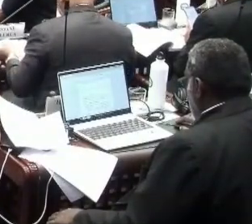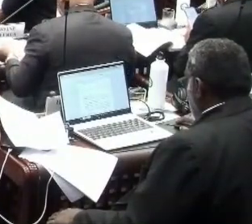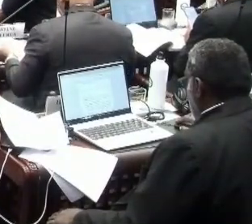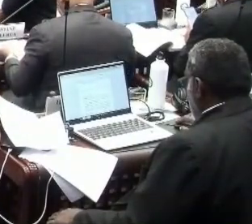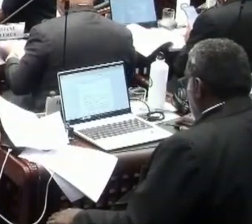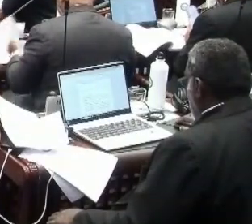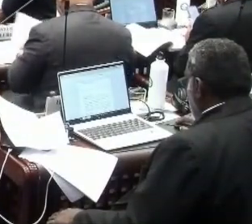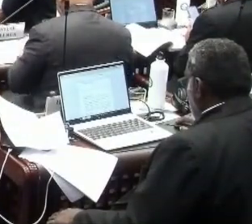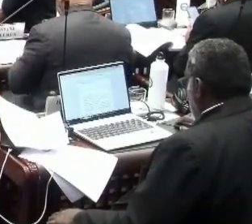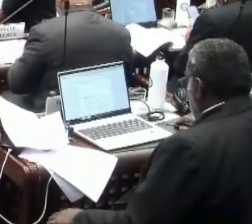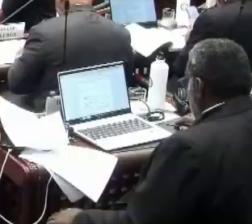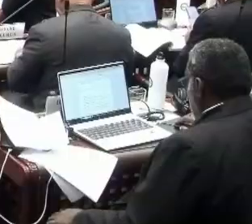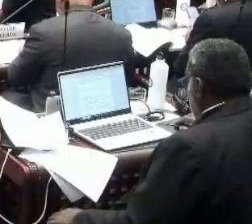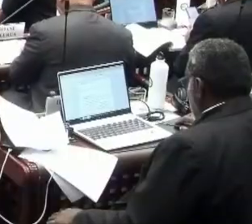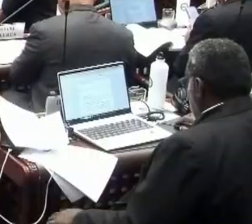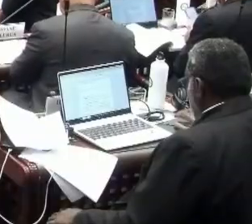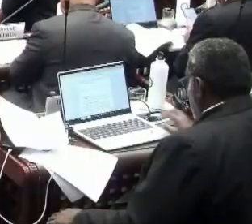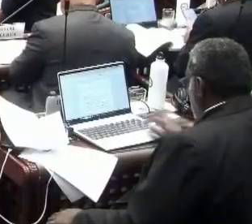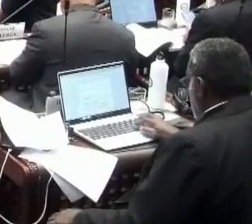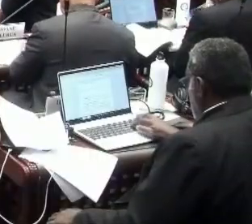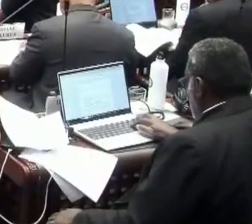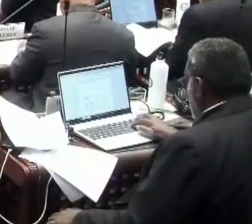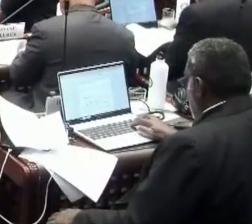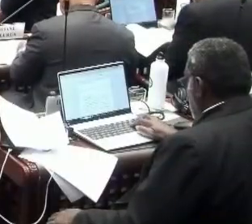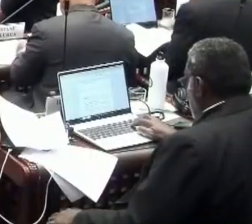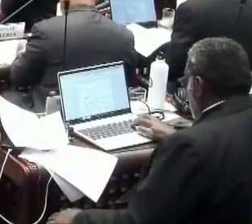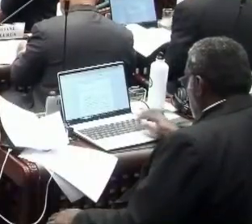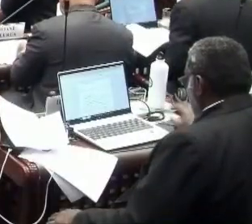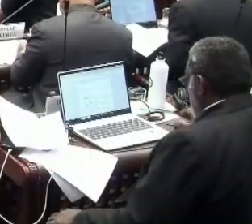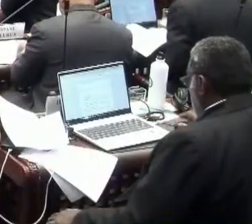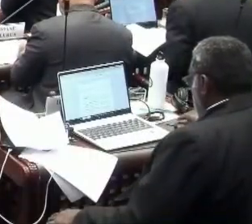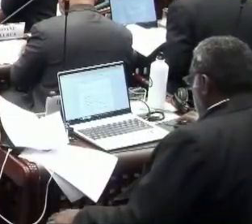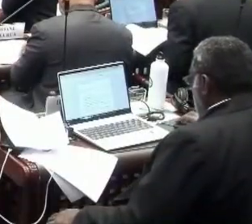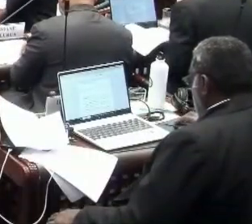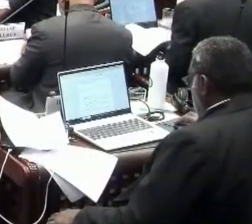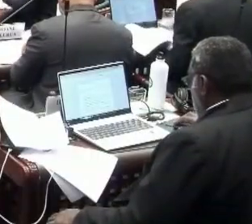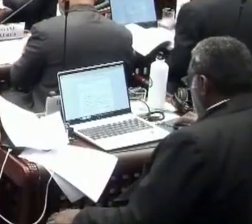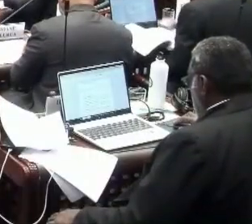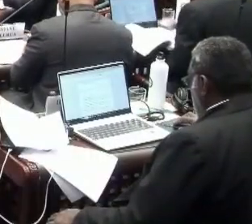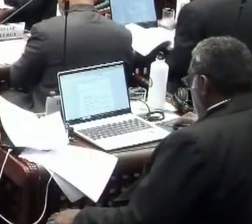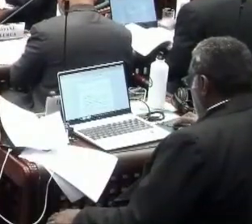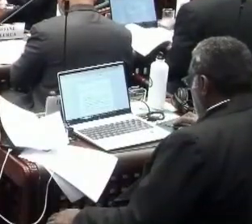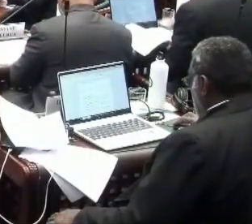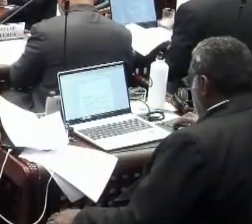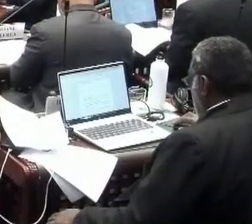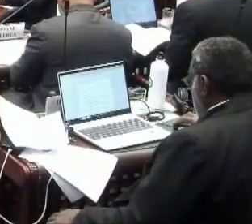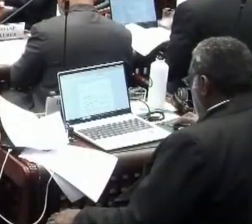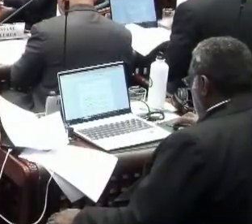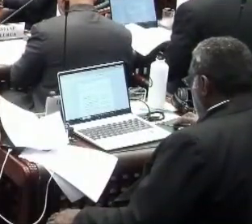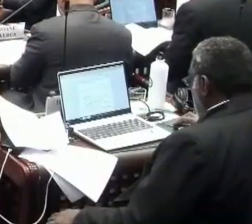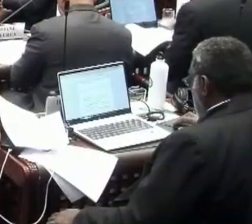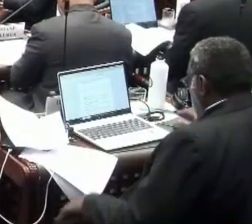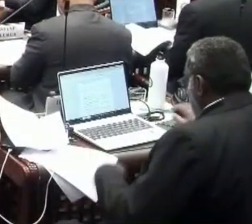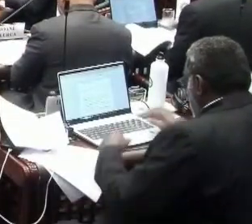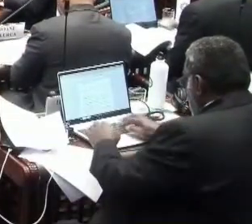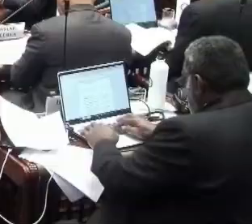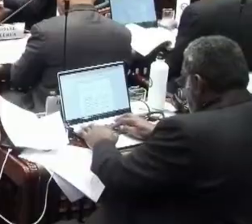I thank the Honourable Leader of the Opposition for his